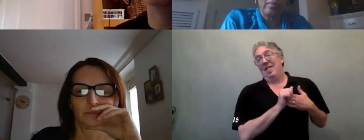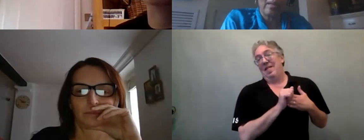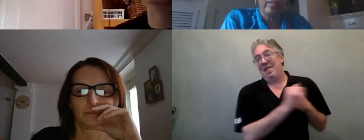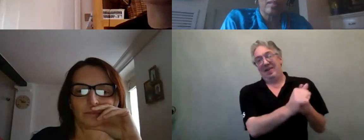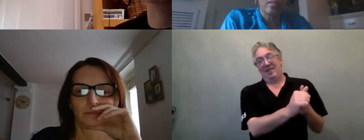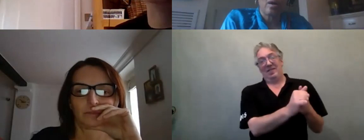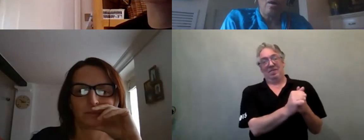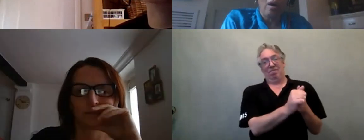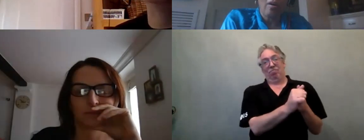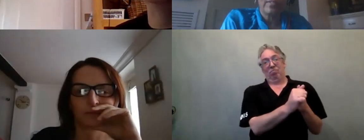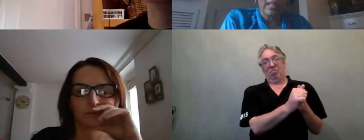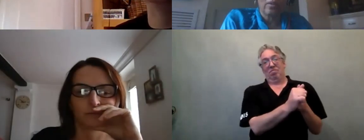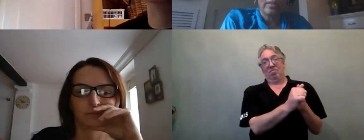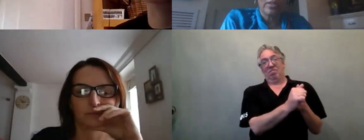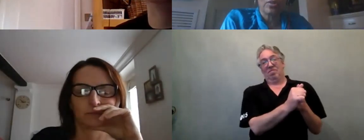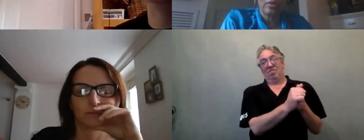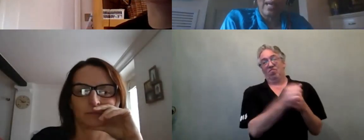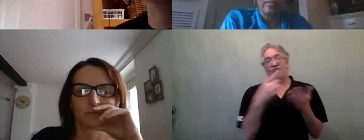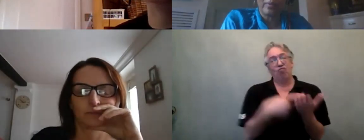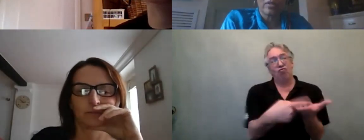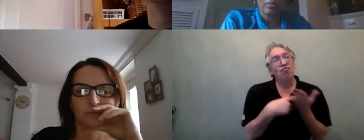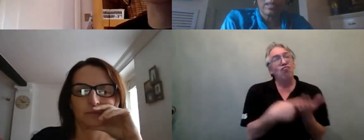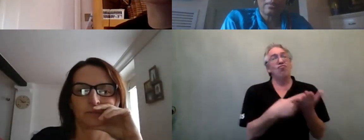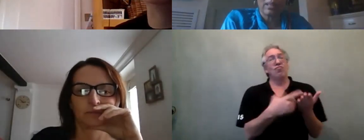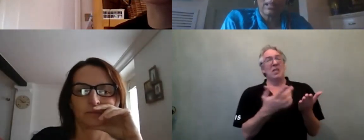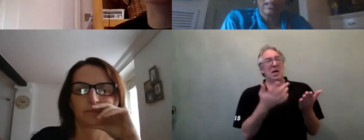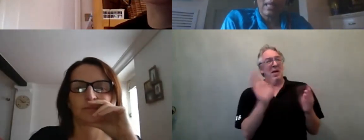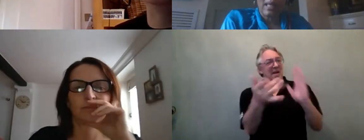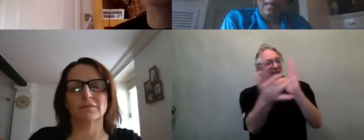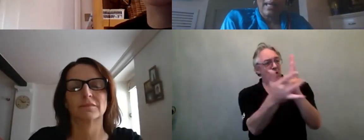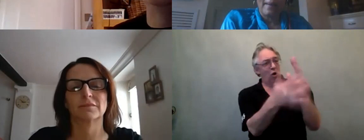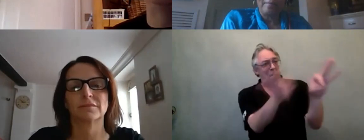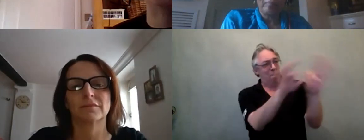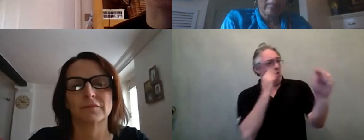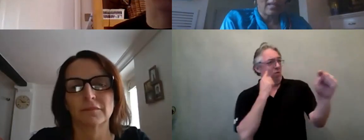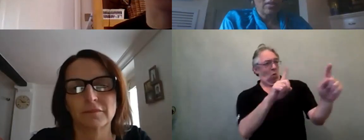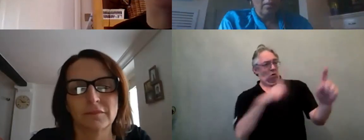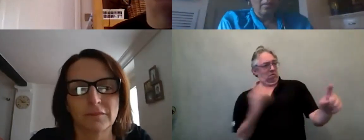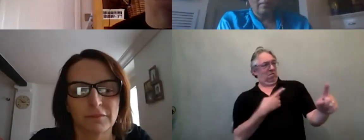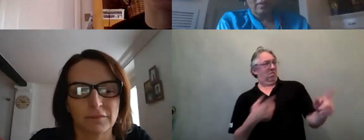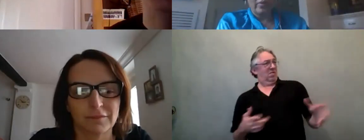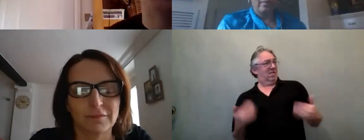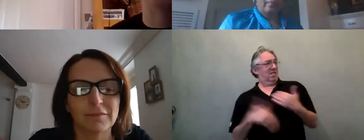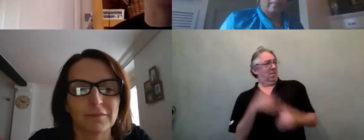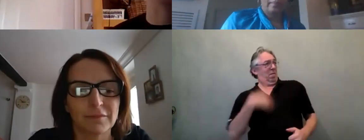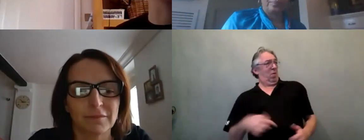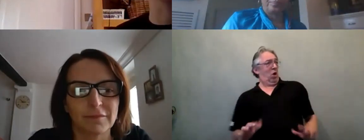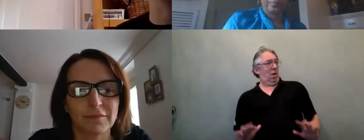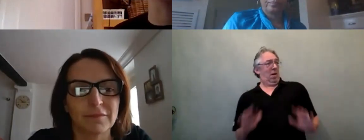importance and the relevance of technology to the lives of persons with disabilities. Just on that